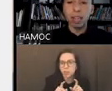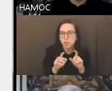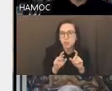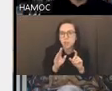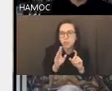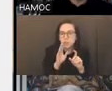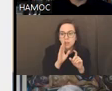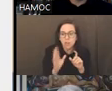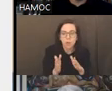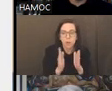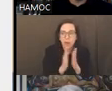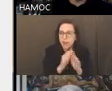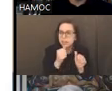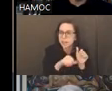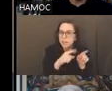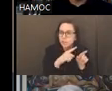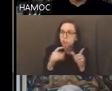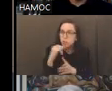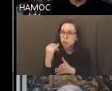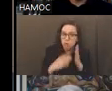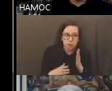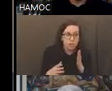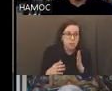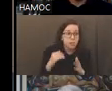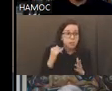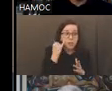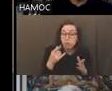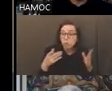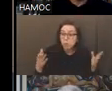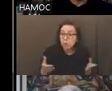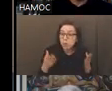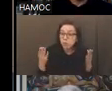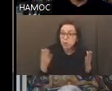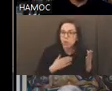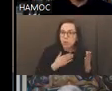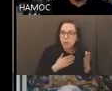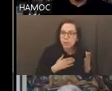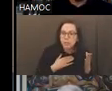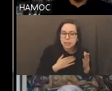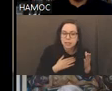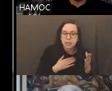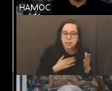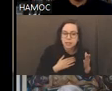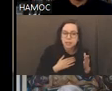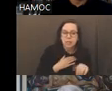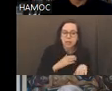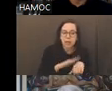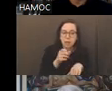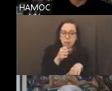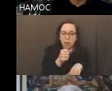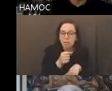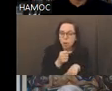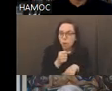prompt each artist with. And artists, if you are here, again, please feel free to unmute yourselves